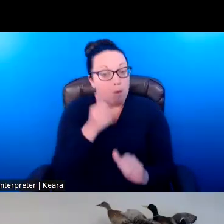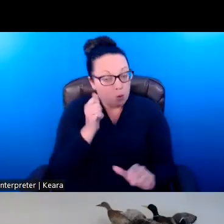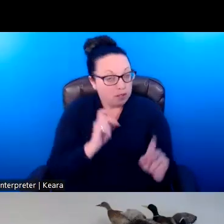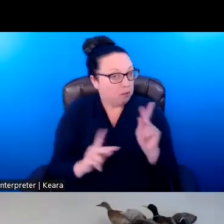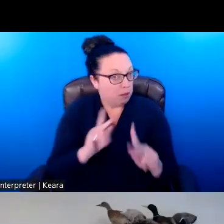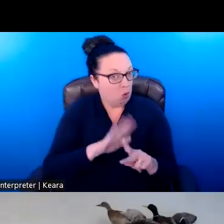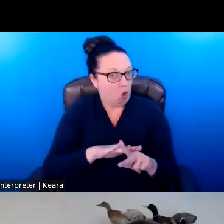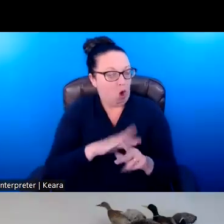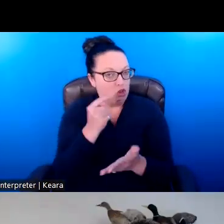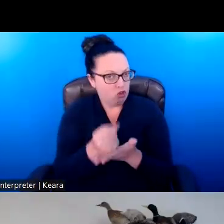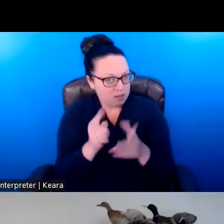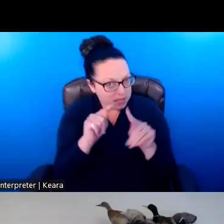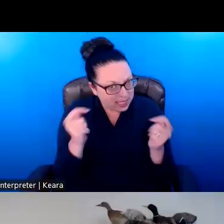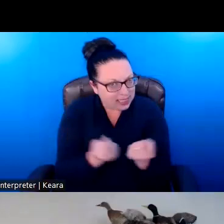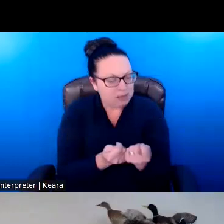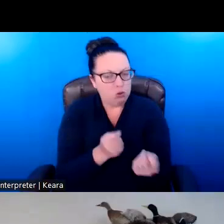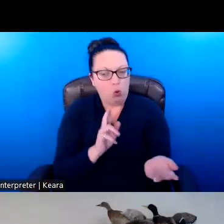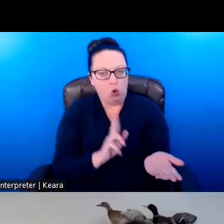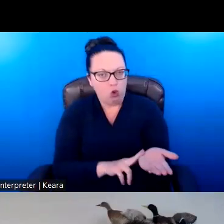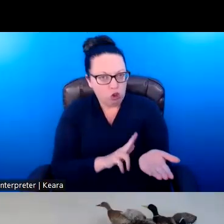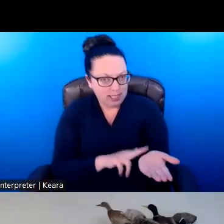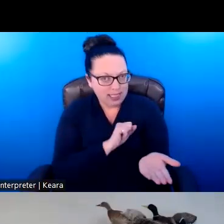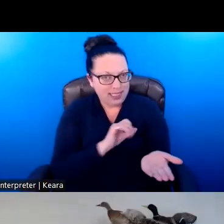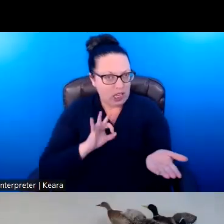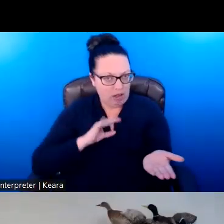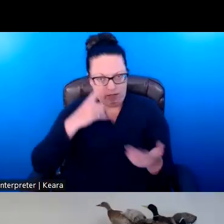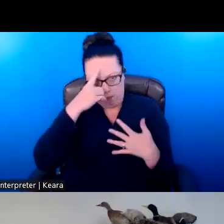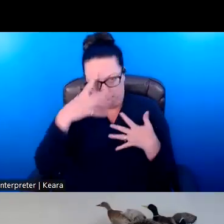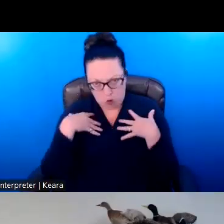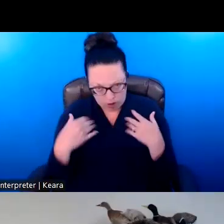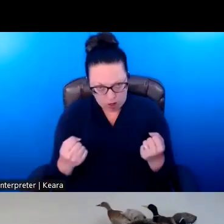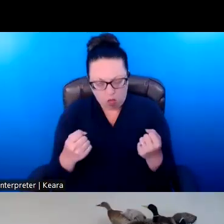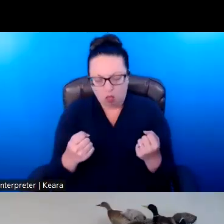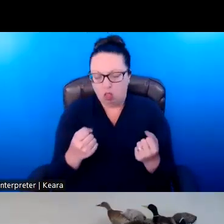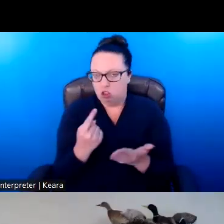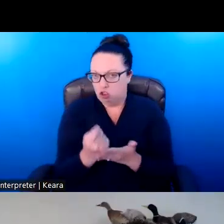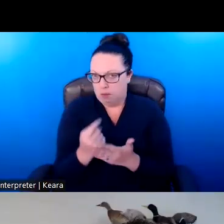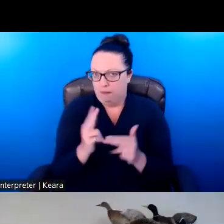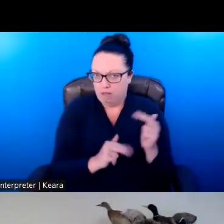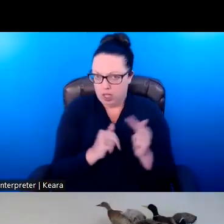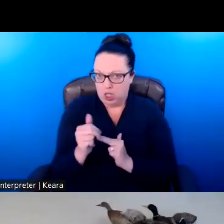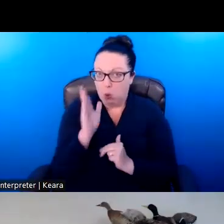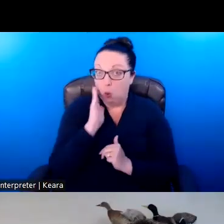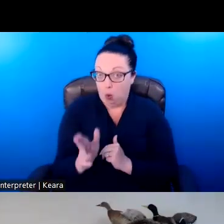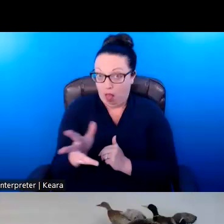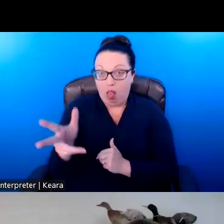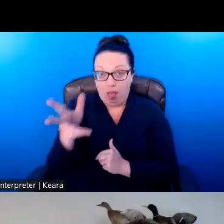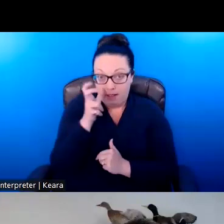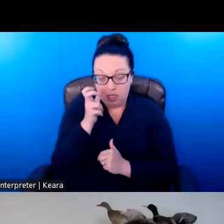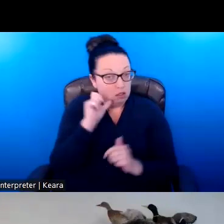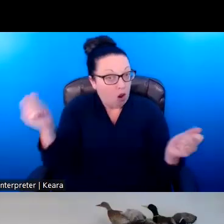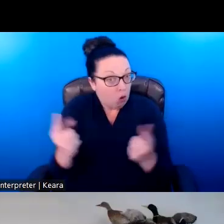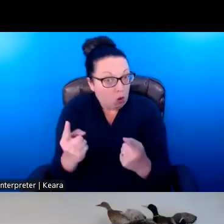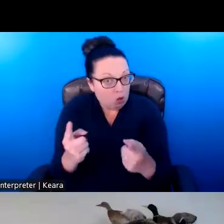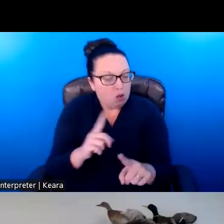teams or nursing staff at mental health facilities, treatment facilities, will then listen. Not everybody, but most